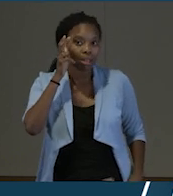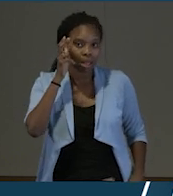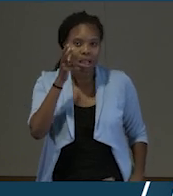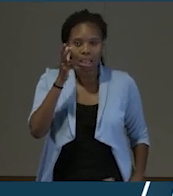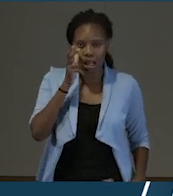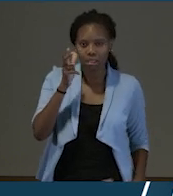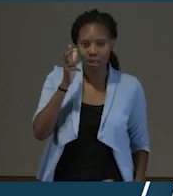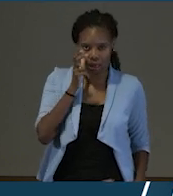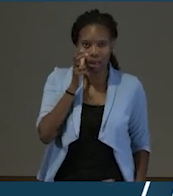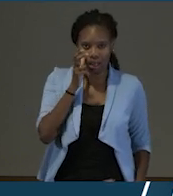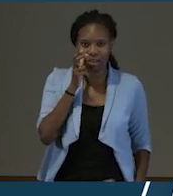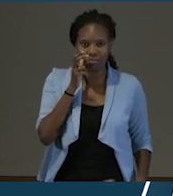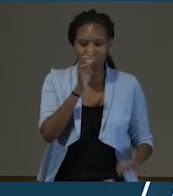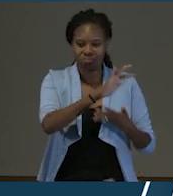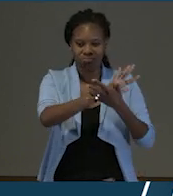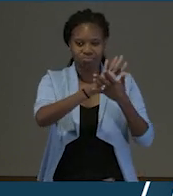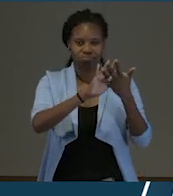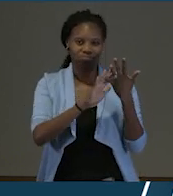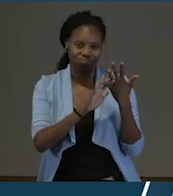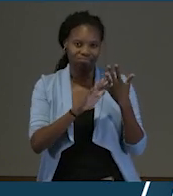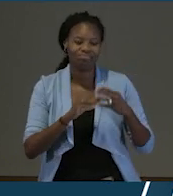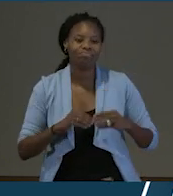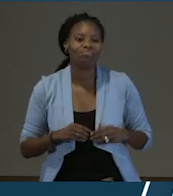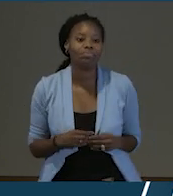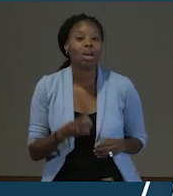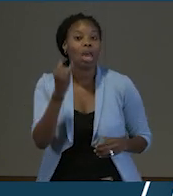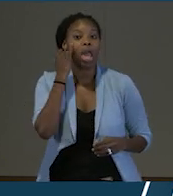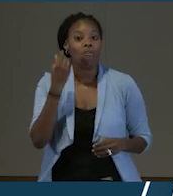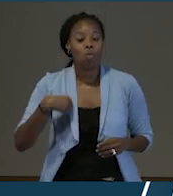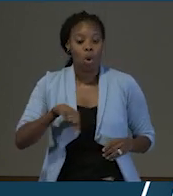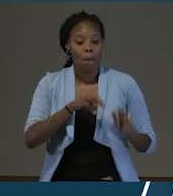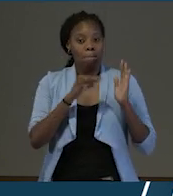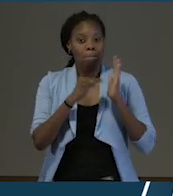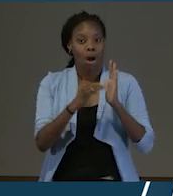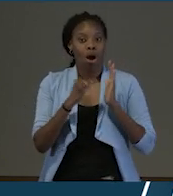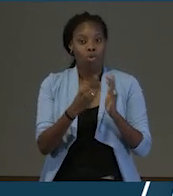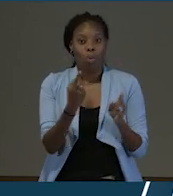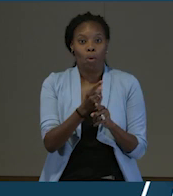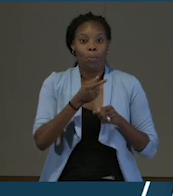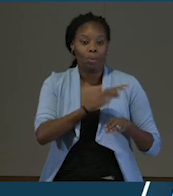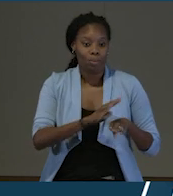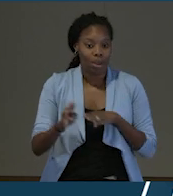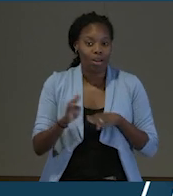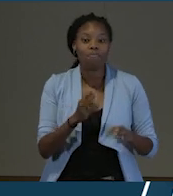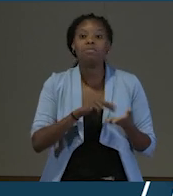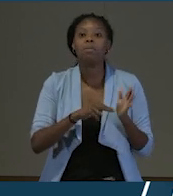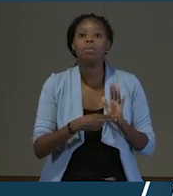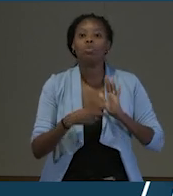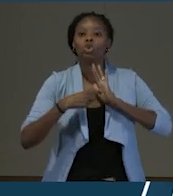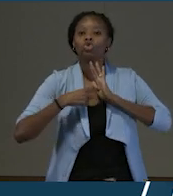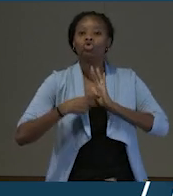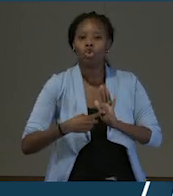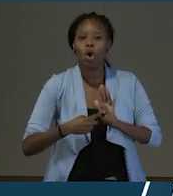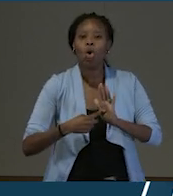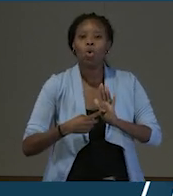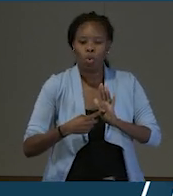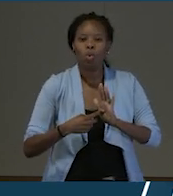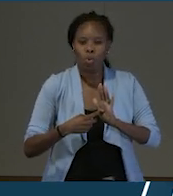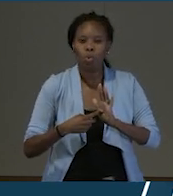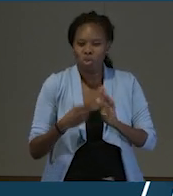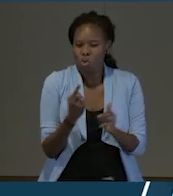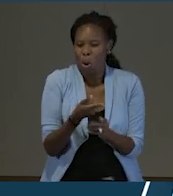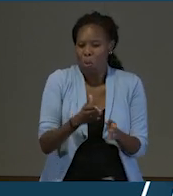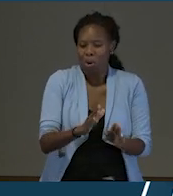things. When we model, we're demonstrating with actions the behaviors that are appropriate. So